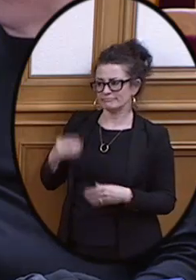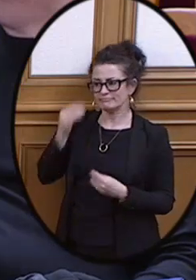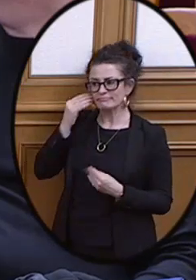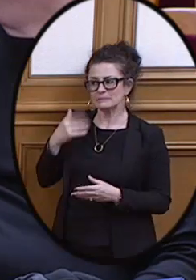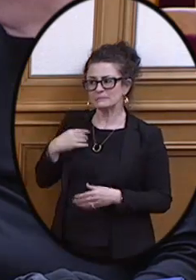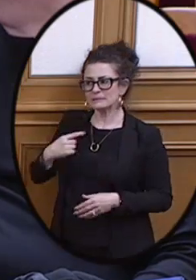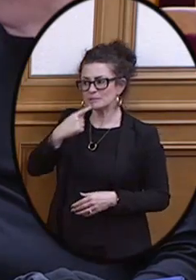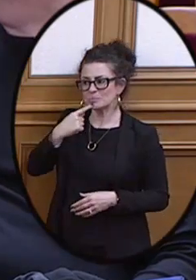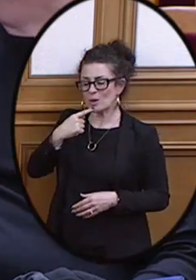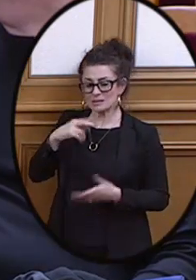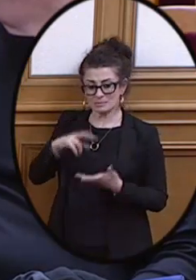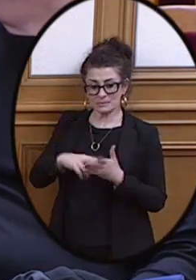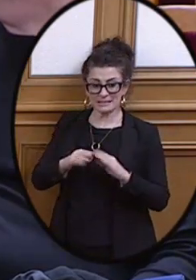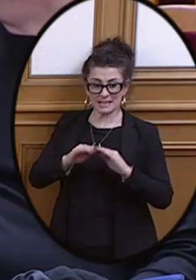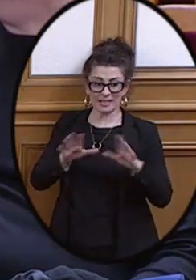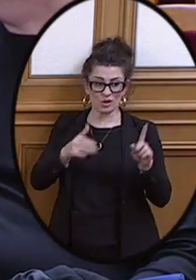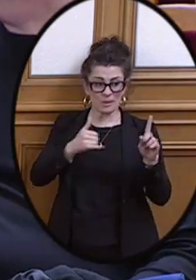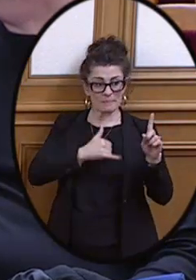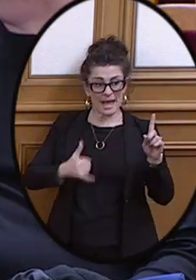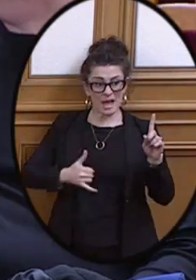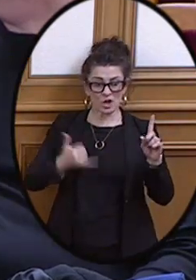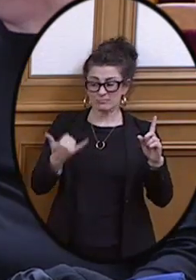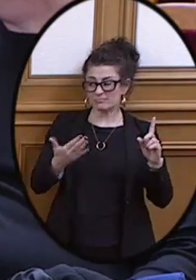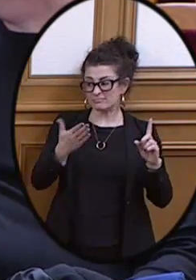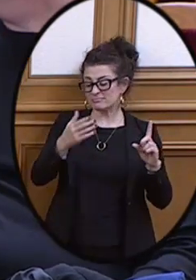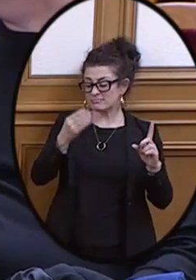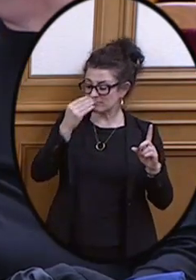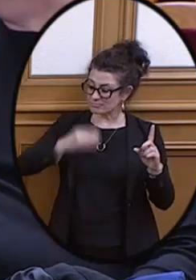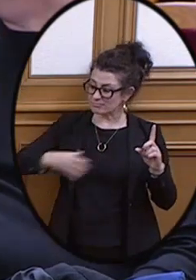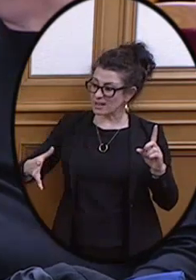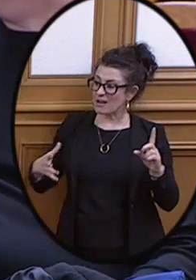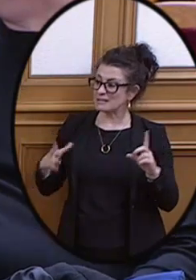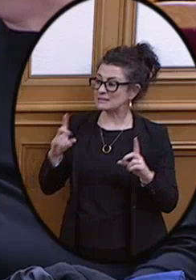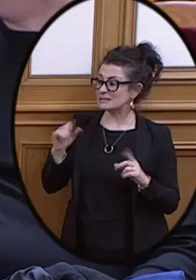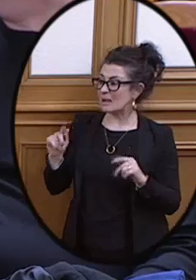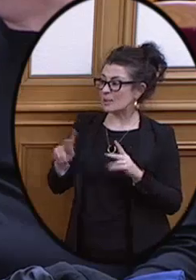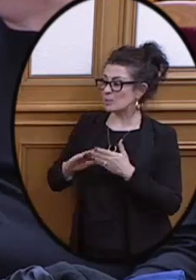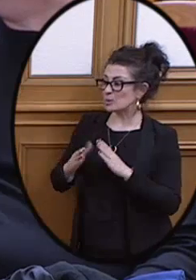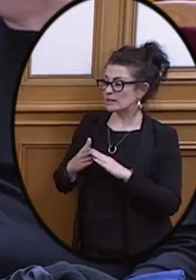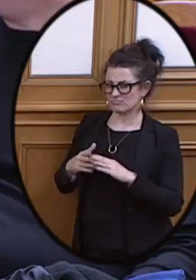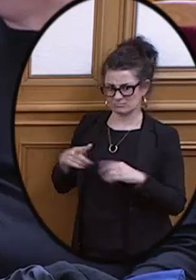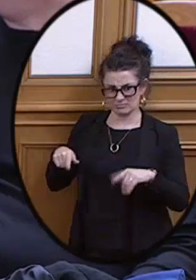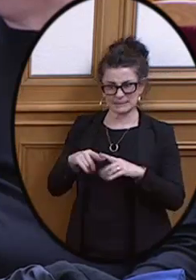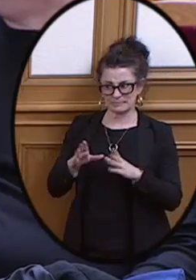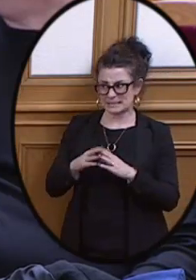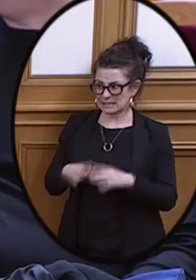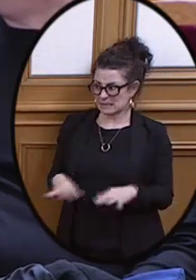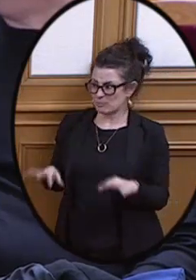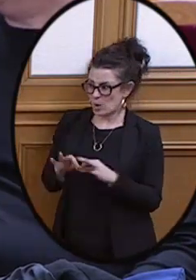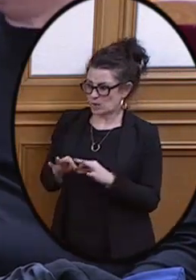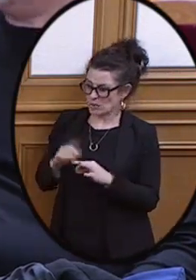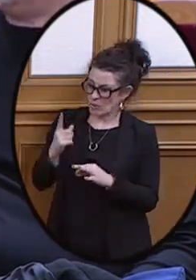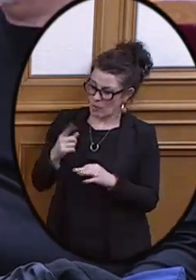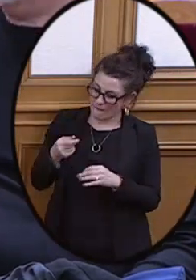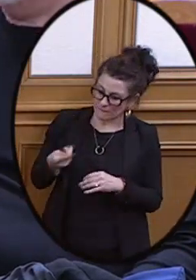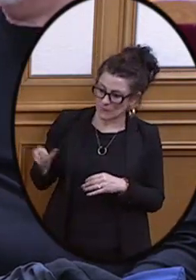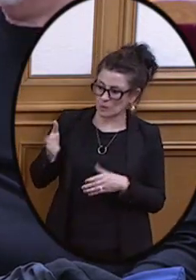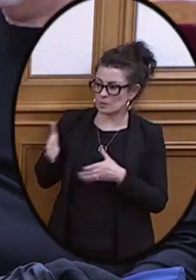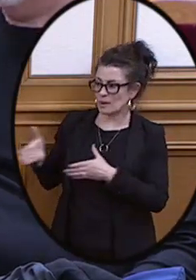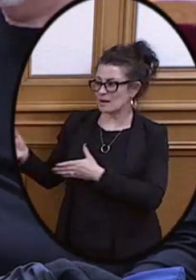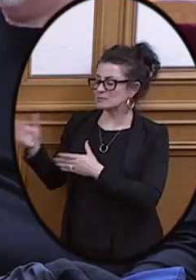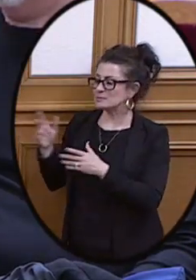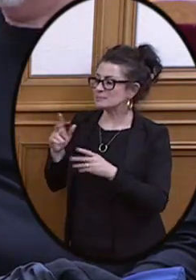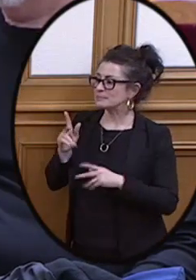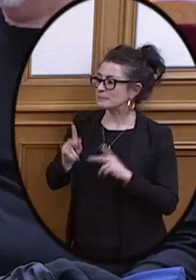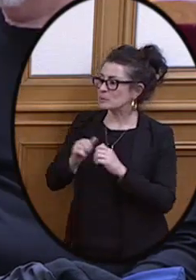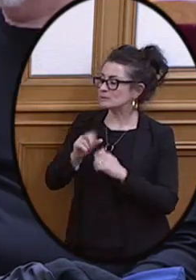it's a clear message that this mayor does not care about the disabled. These meetings are extremely important, and they're one of the only ways that disabled people can be involved